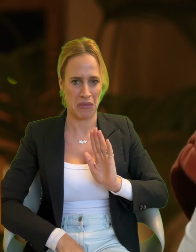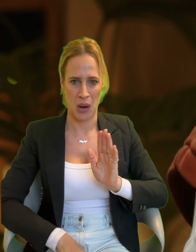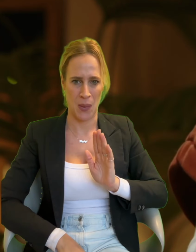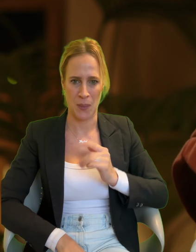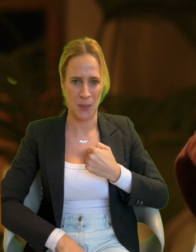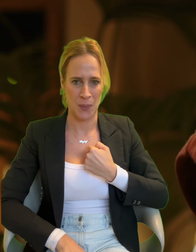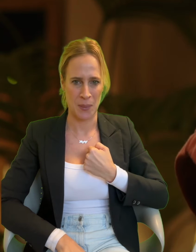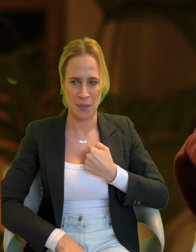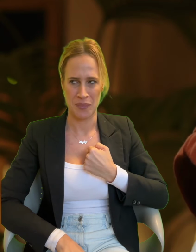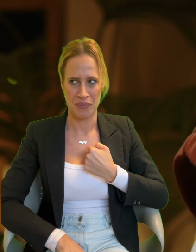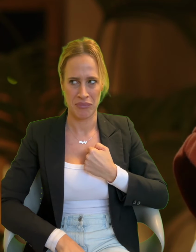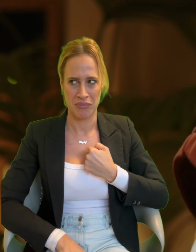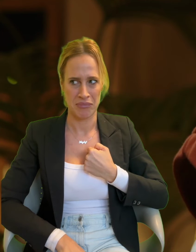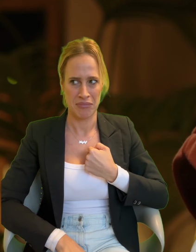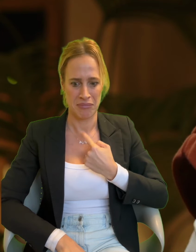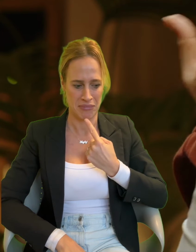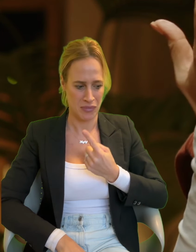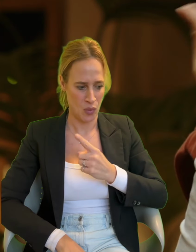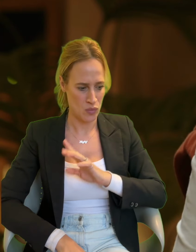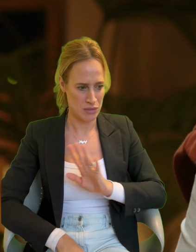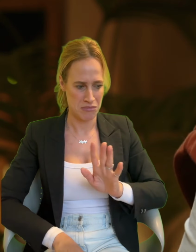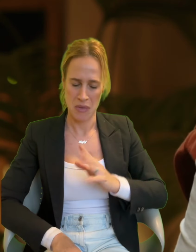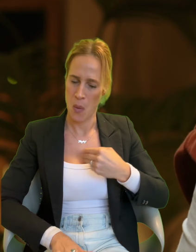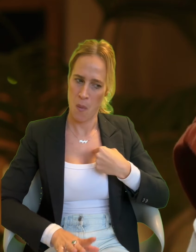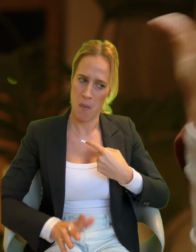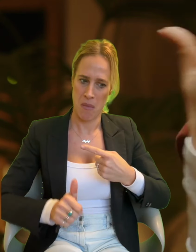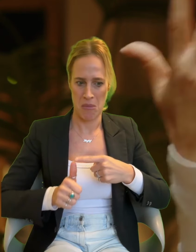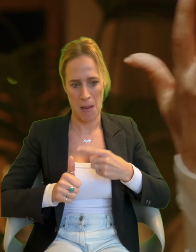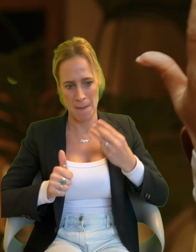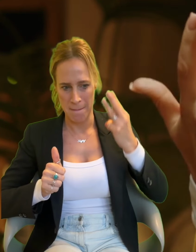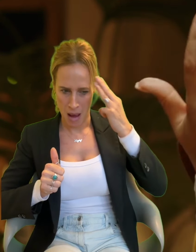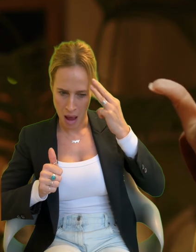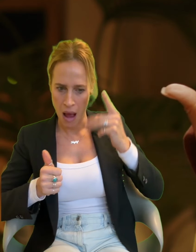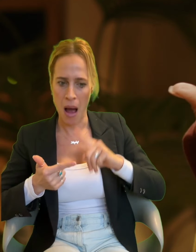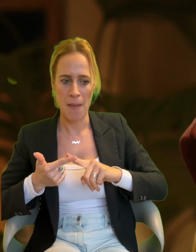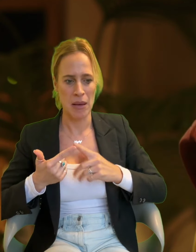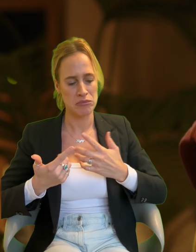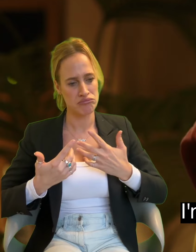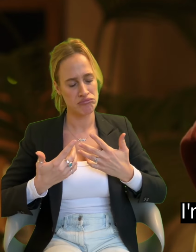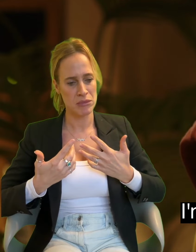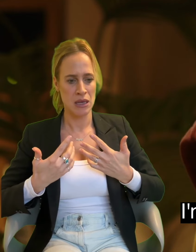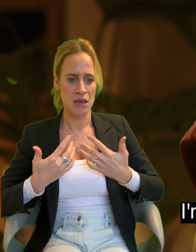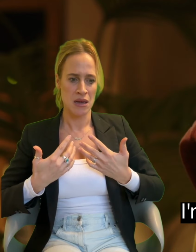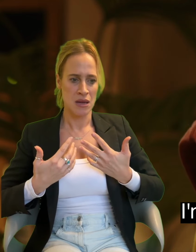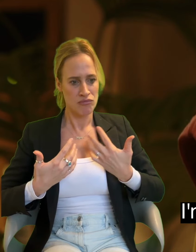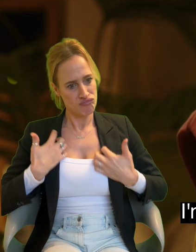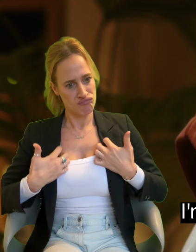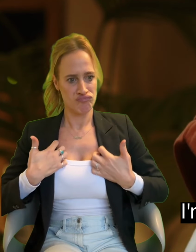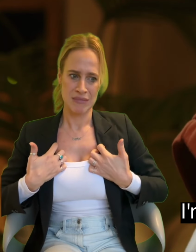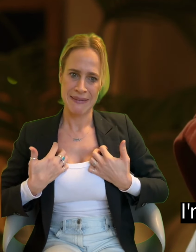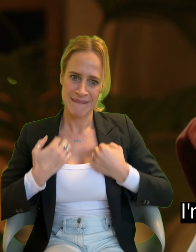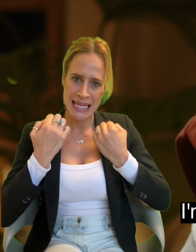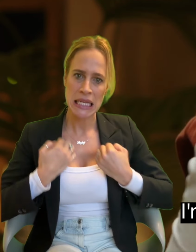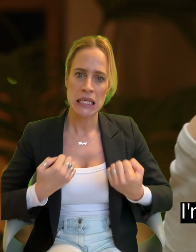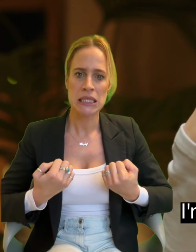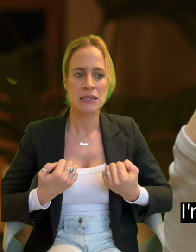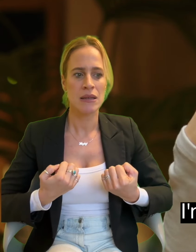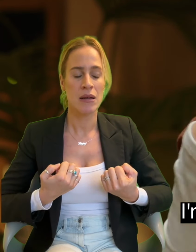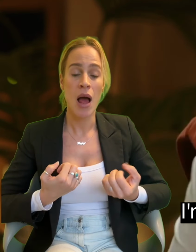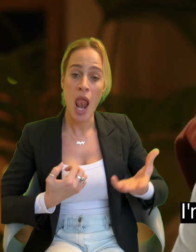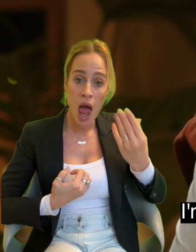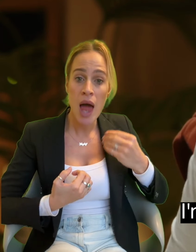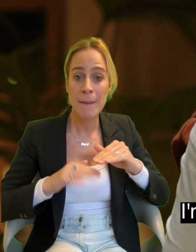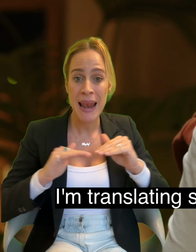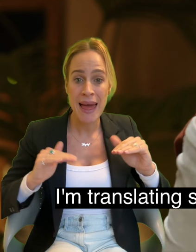no, I'm a mom, and I've gotten really into my fitness, and I'm doing my level 1 just because I'm